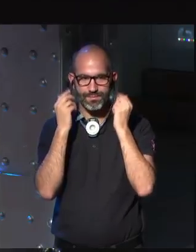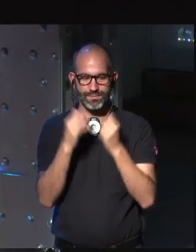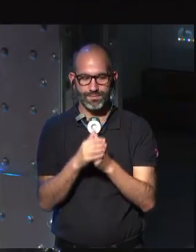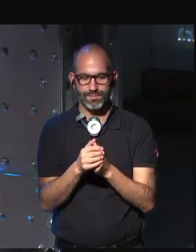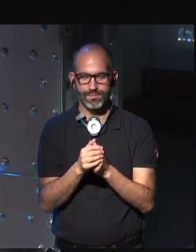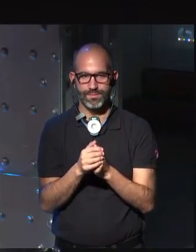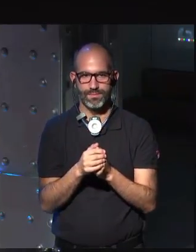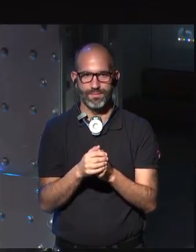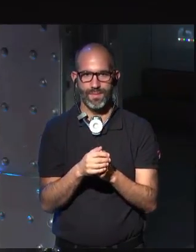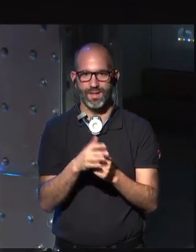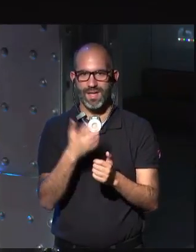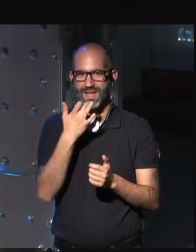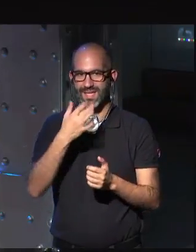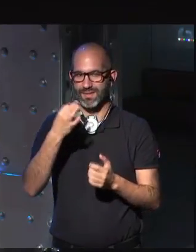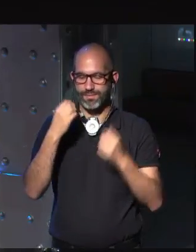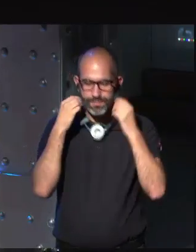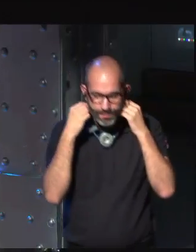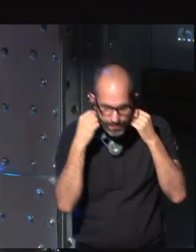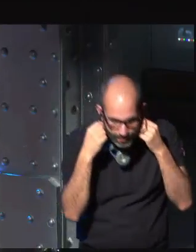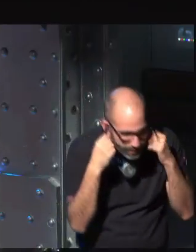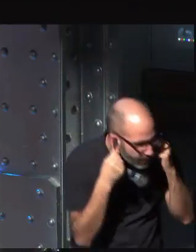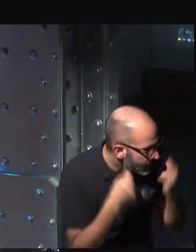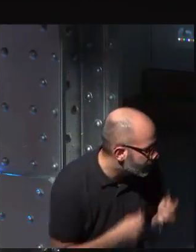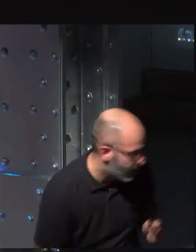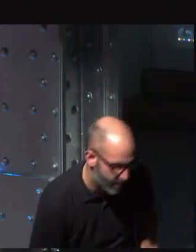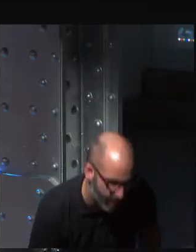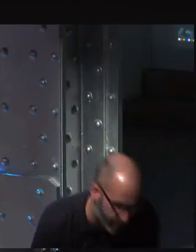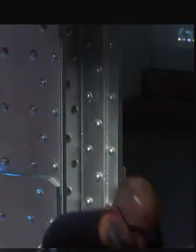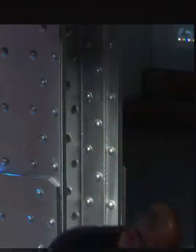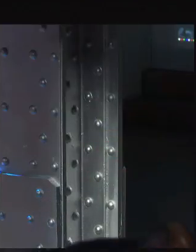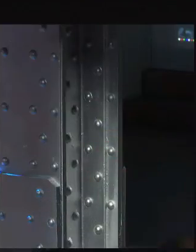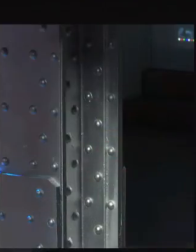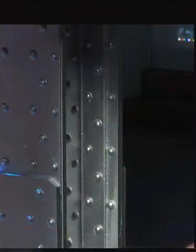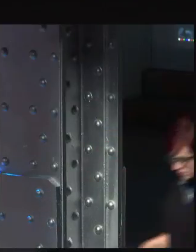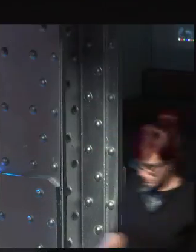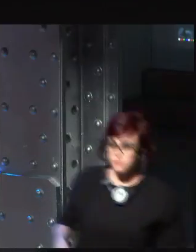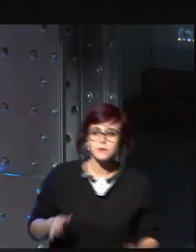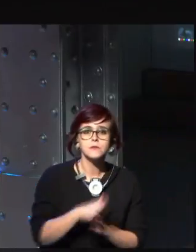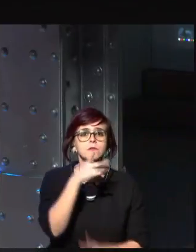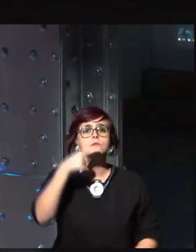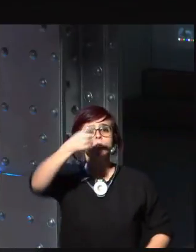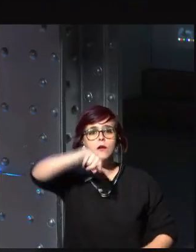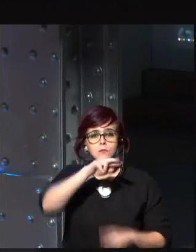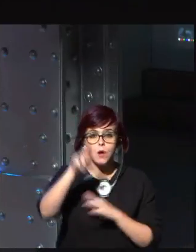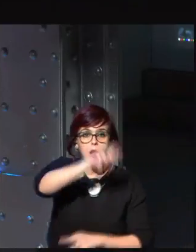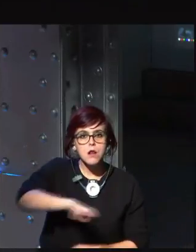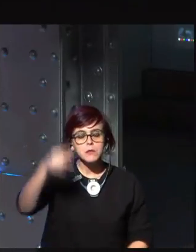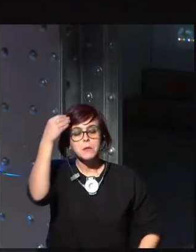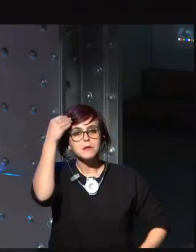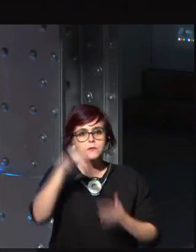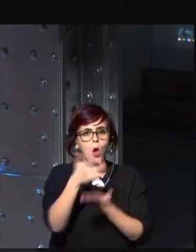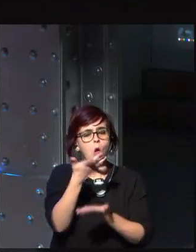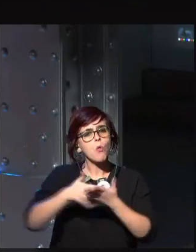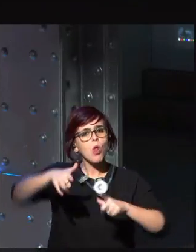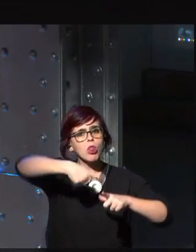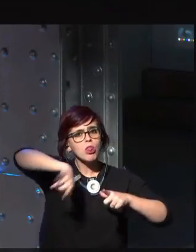And that's a fiction that we keep having to tell ourselves every time we listen to a record. And I just thought that was such an interesting way to look at it, in a very